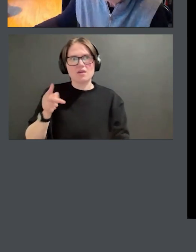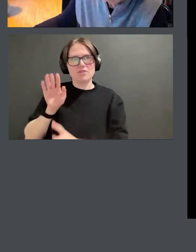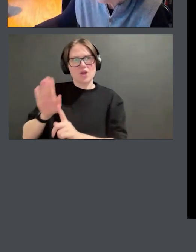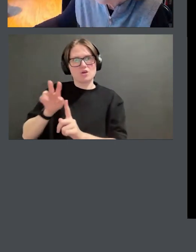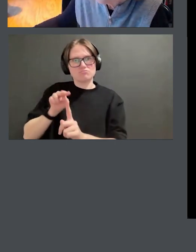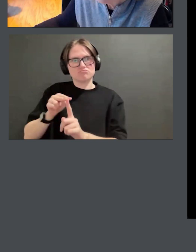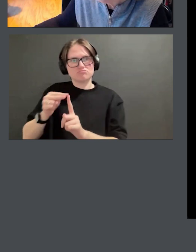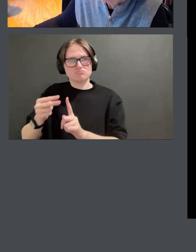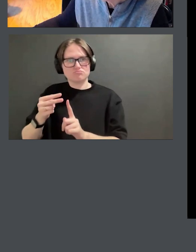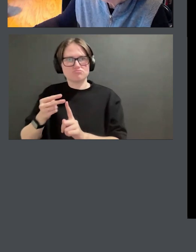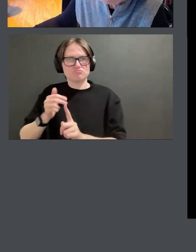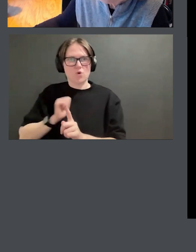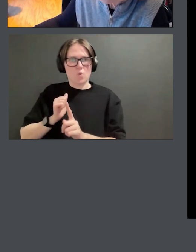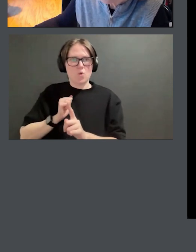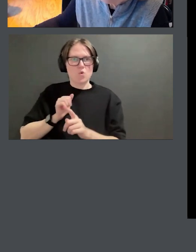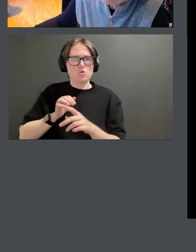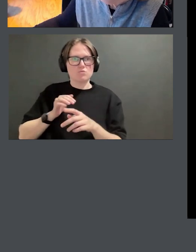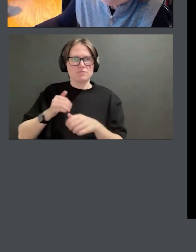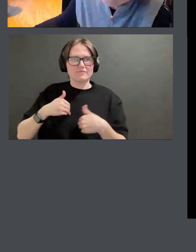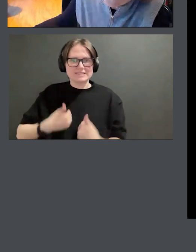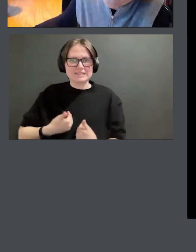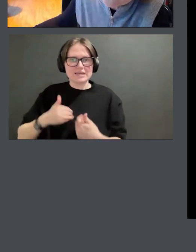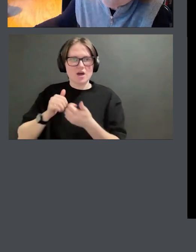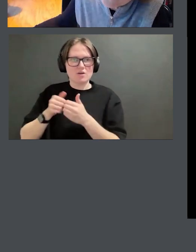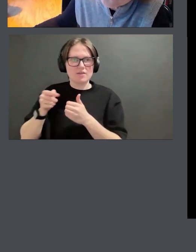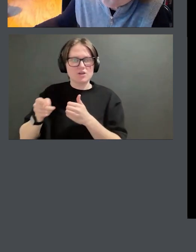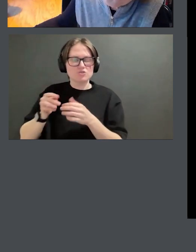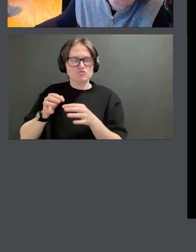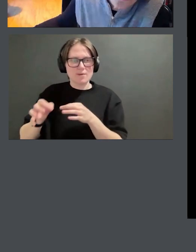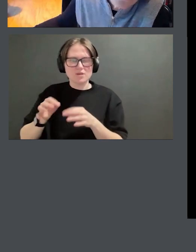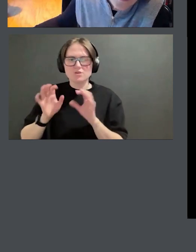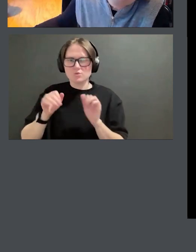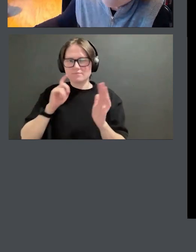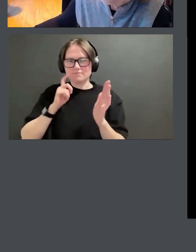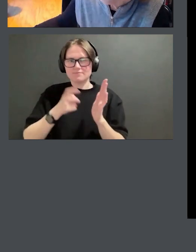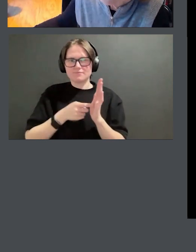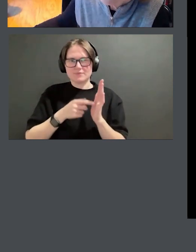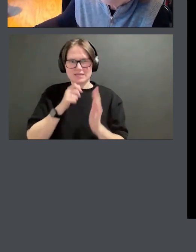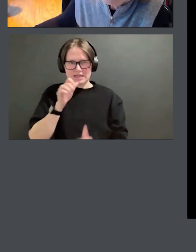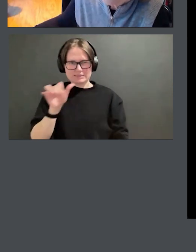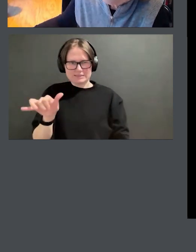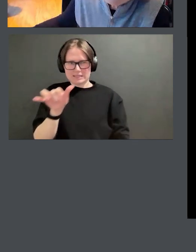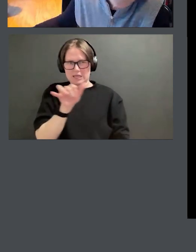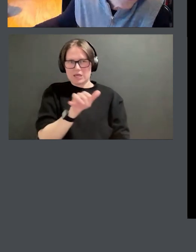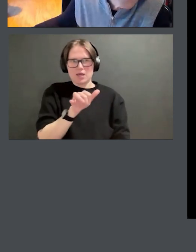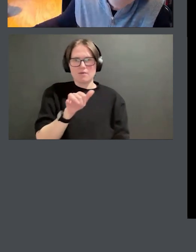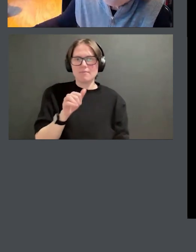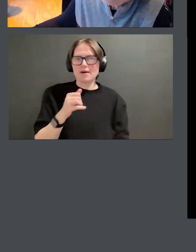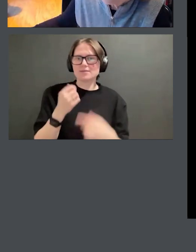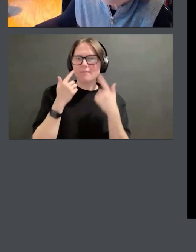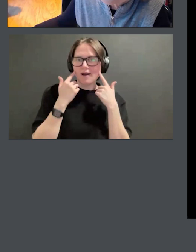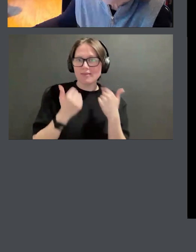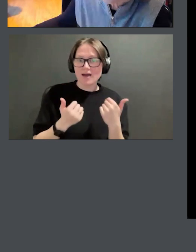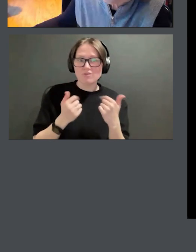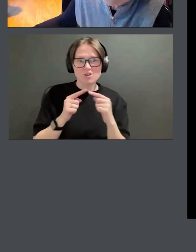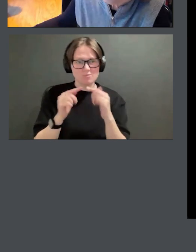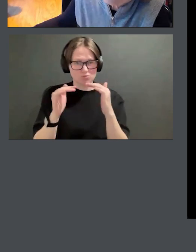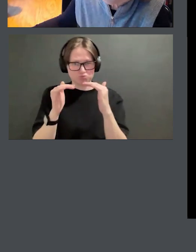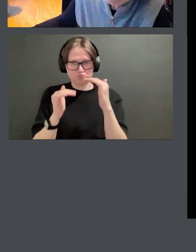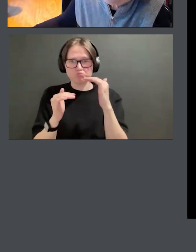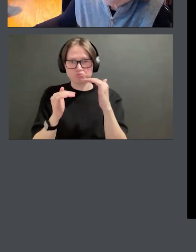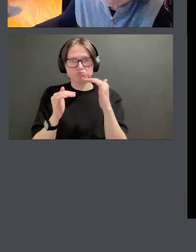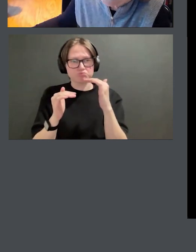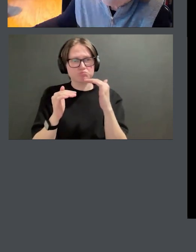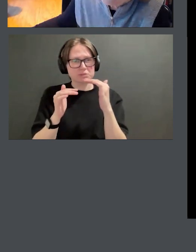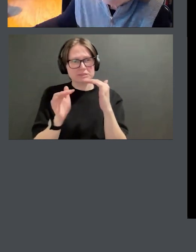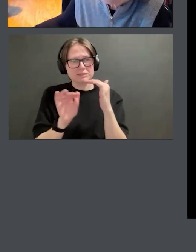own fatigue? You can see that not quite as much as children with bilateral, but up there, a considerable amount, much